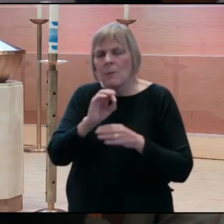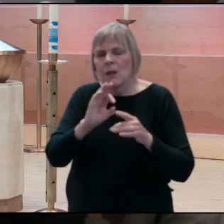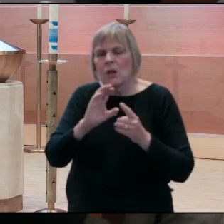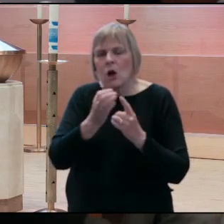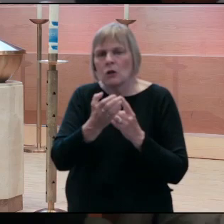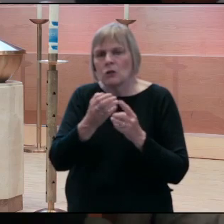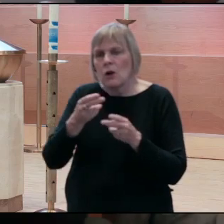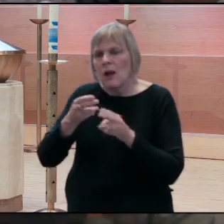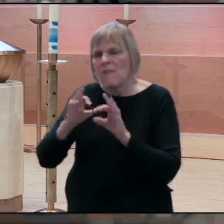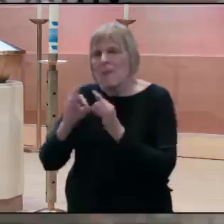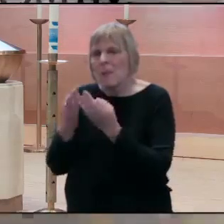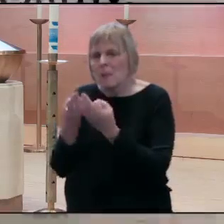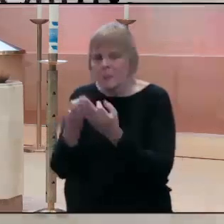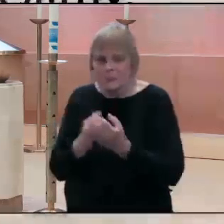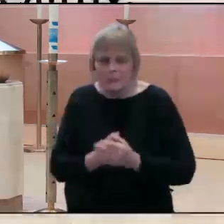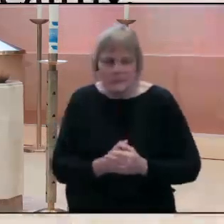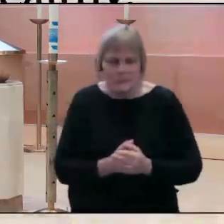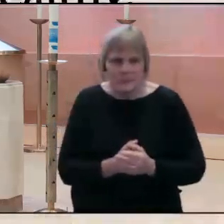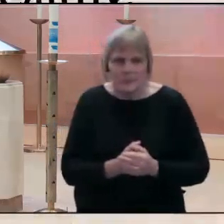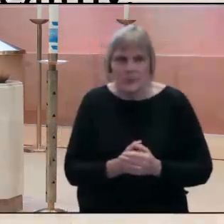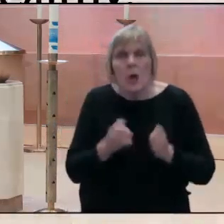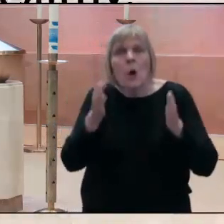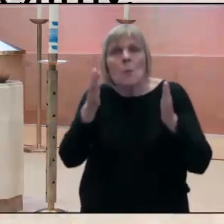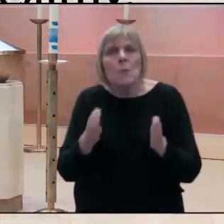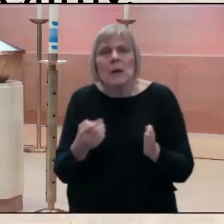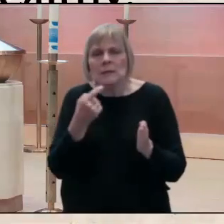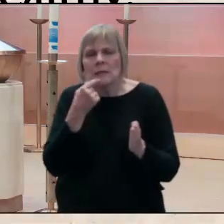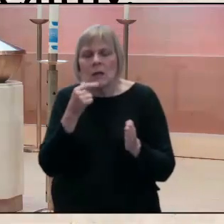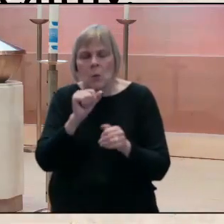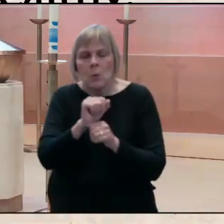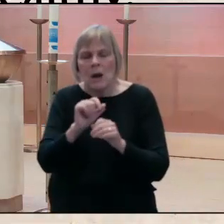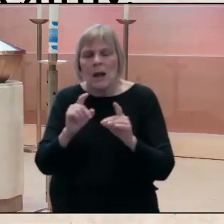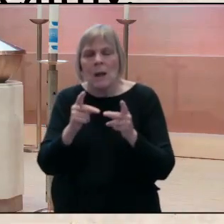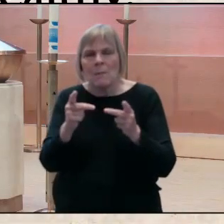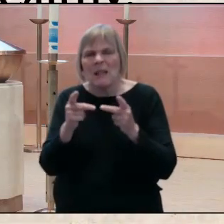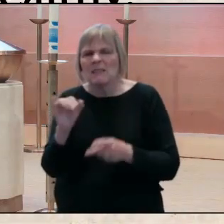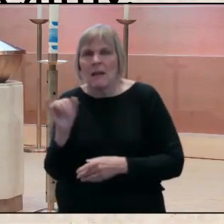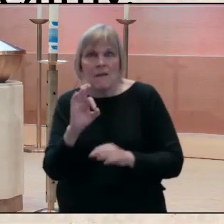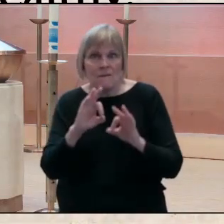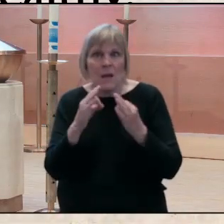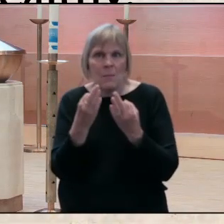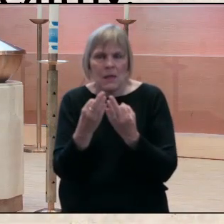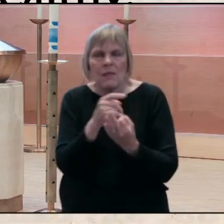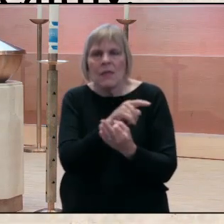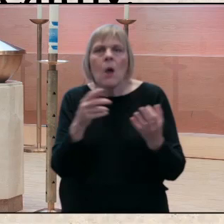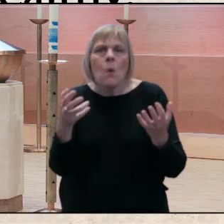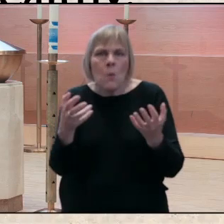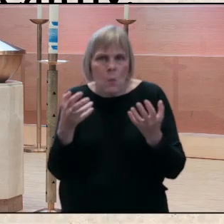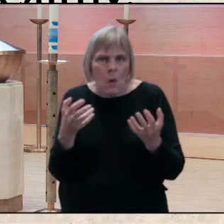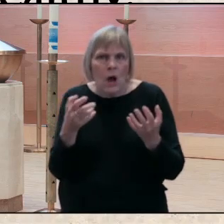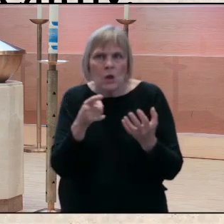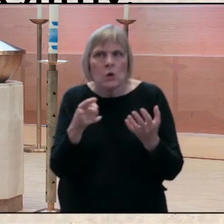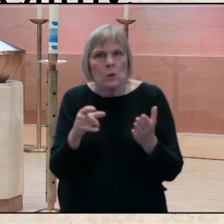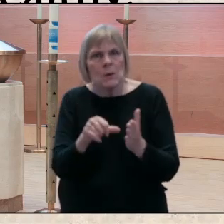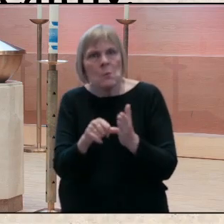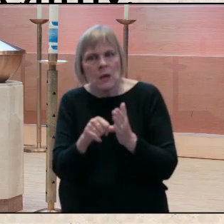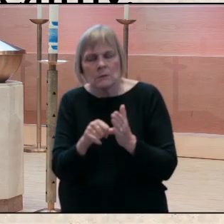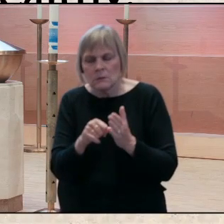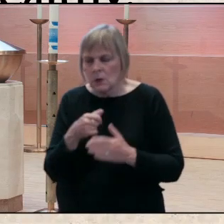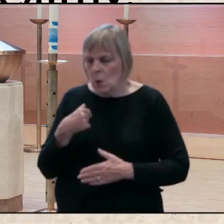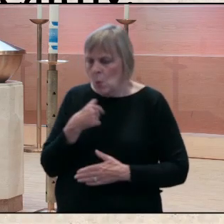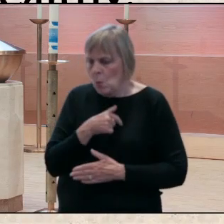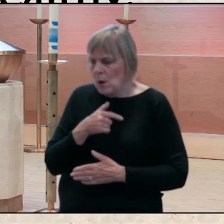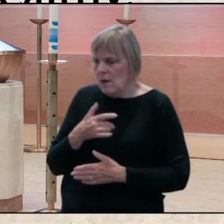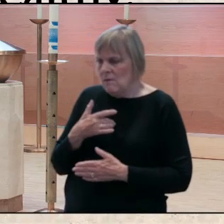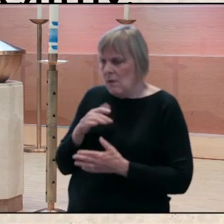listen to what it says here. "When someone says that their workplace is like a family, they want you to be impressed. We share a